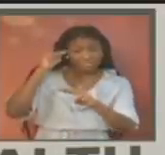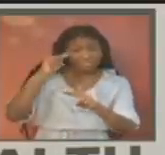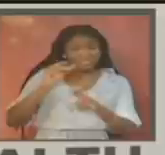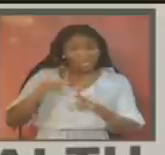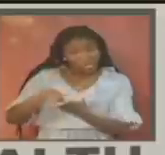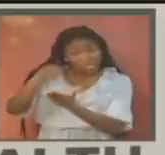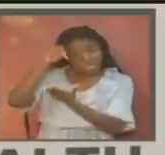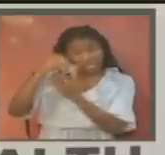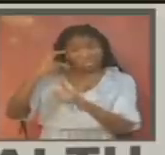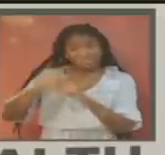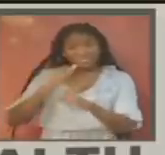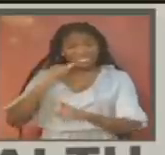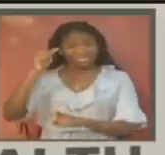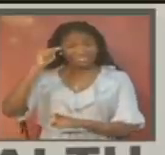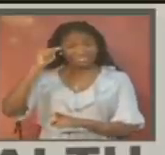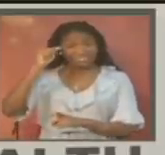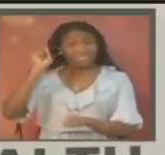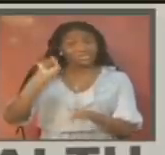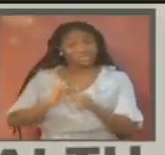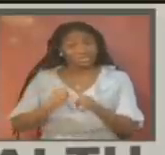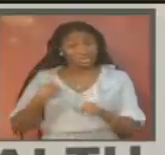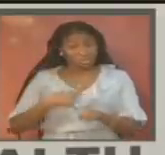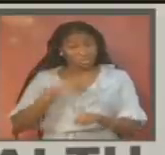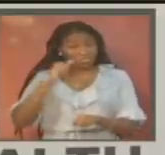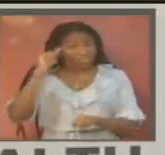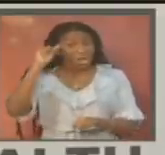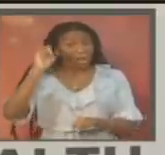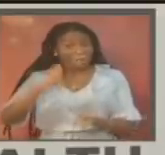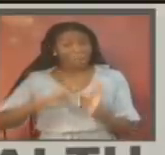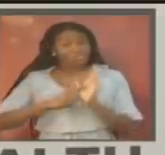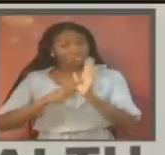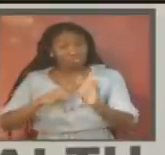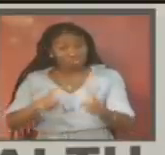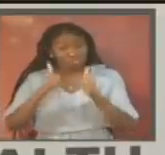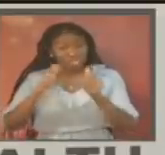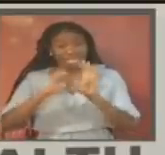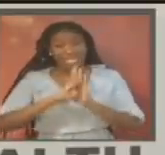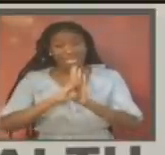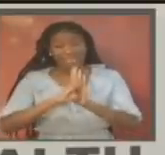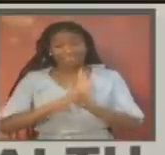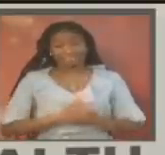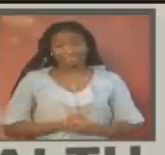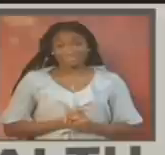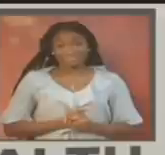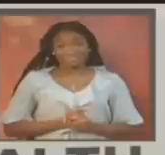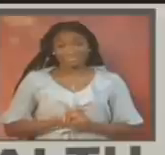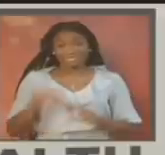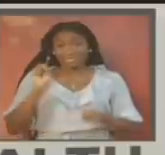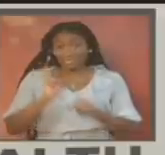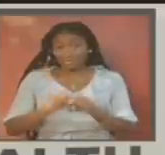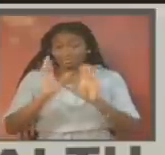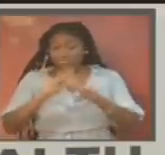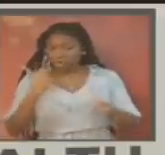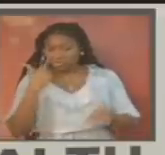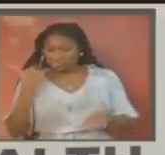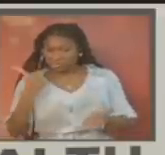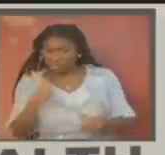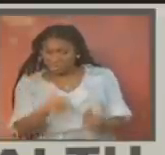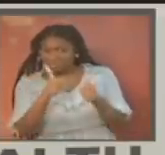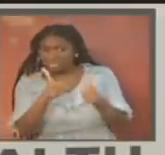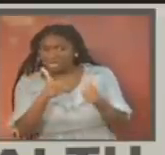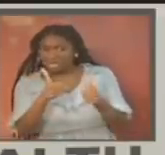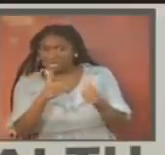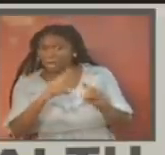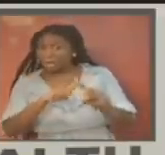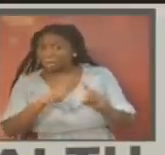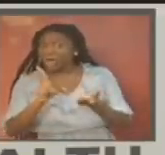same thing, because they themselves, although they're less infectious, they are asymptomatic, and they can also infect